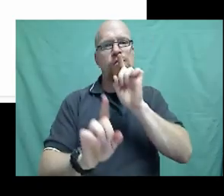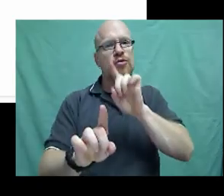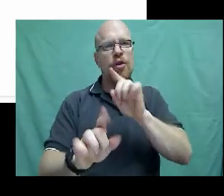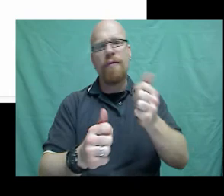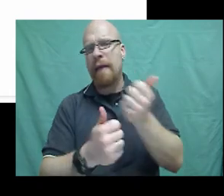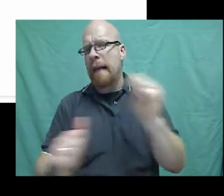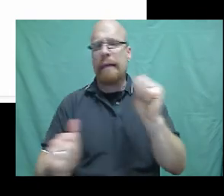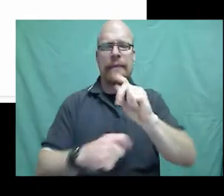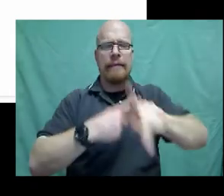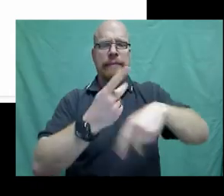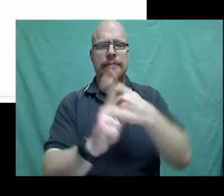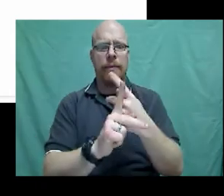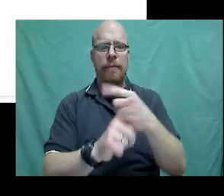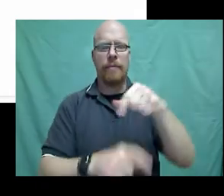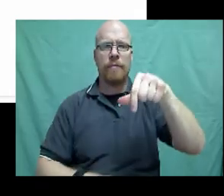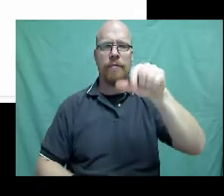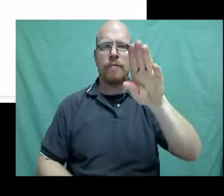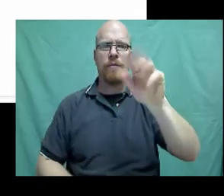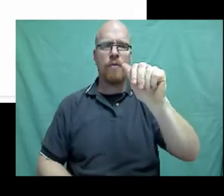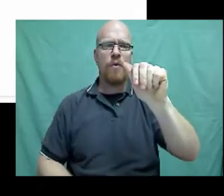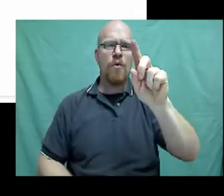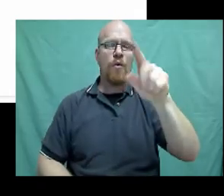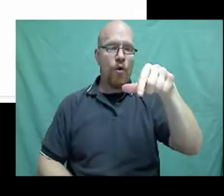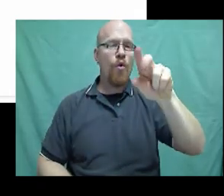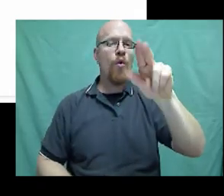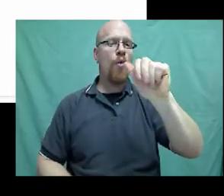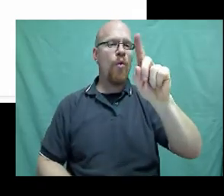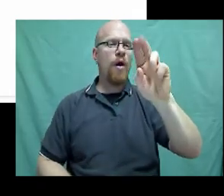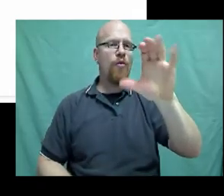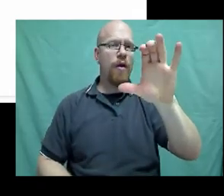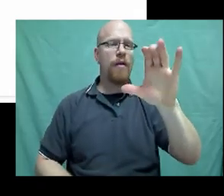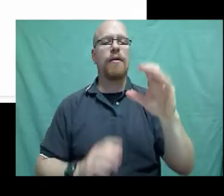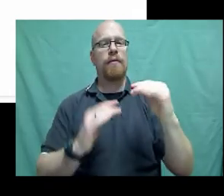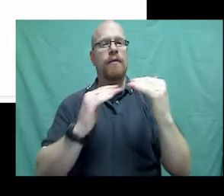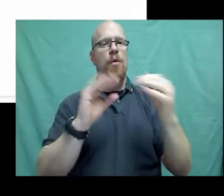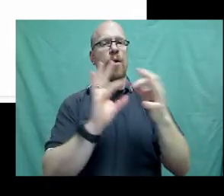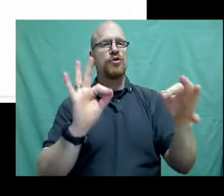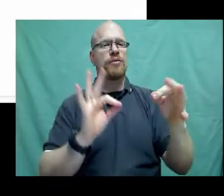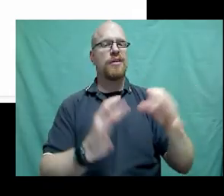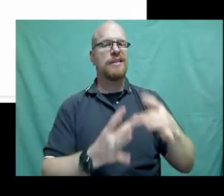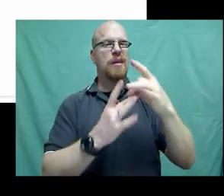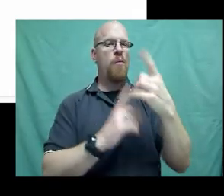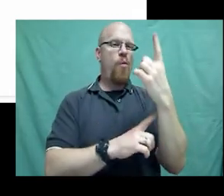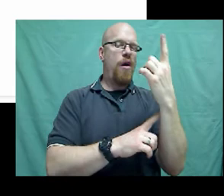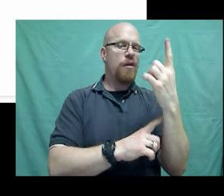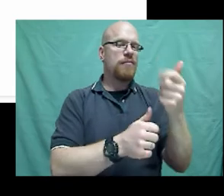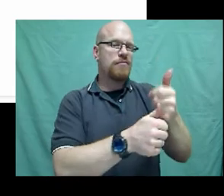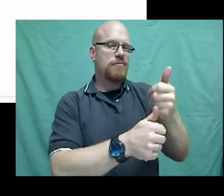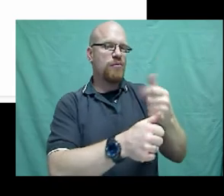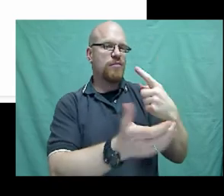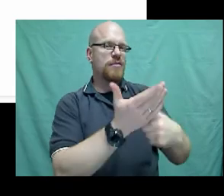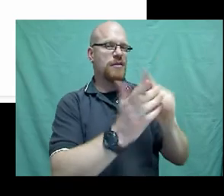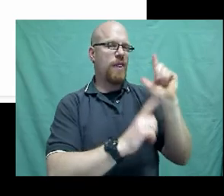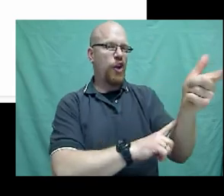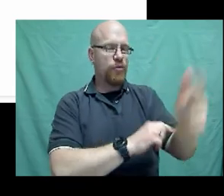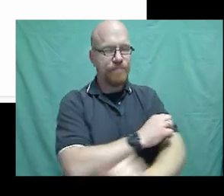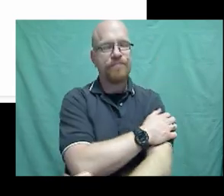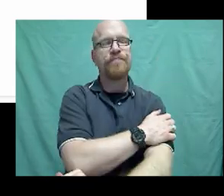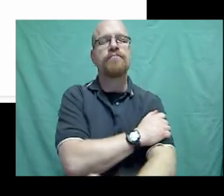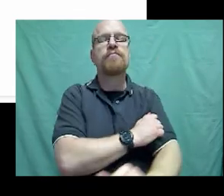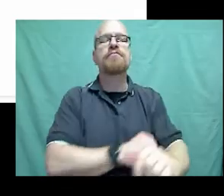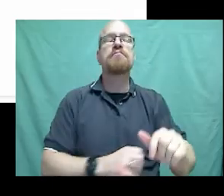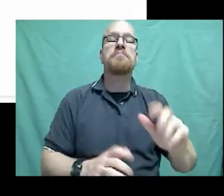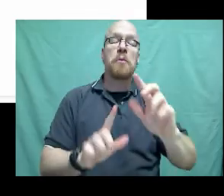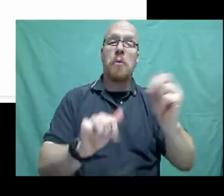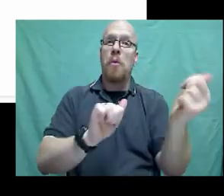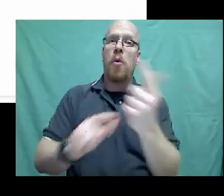this formula will solve any kind of quadratic equation, except one type, which we